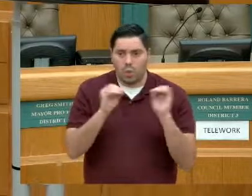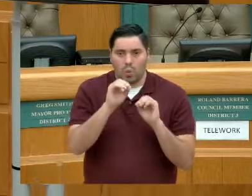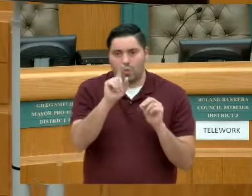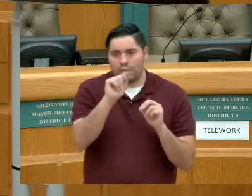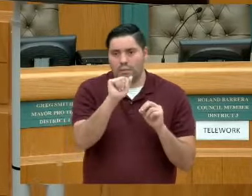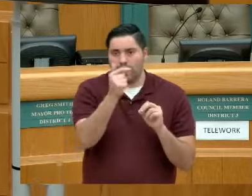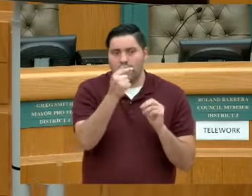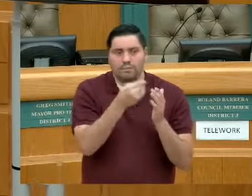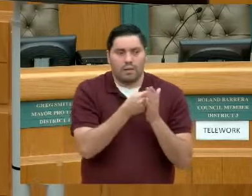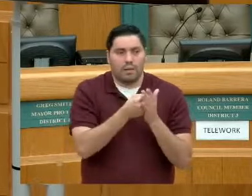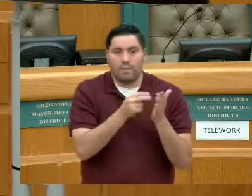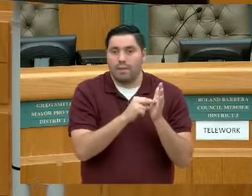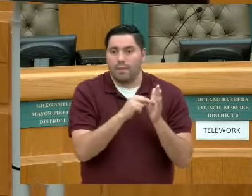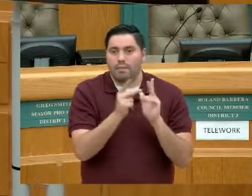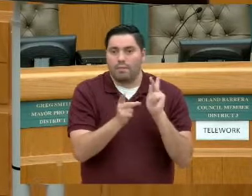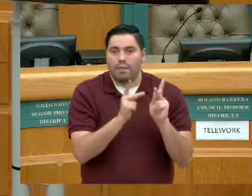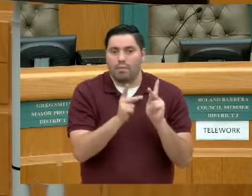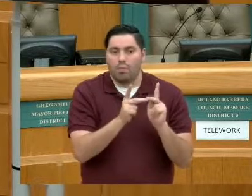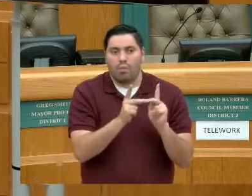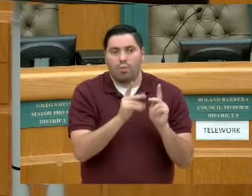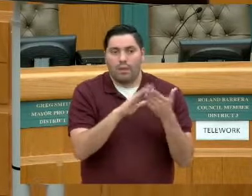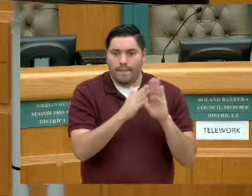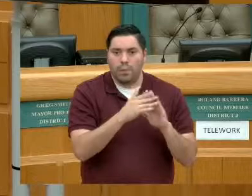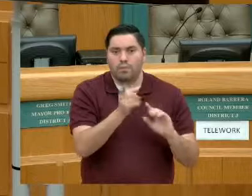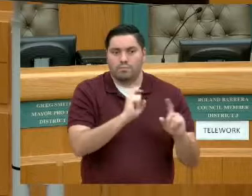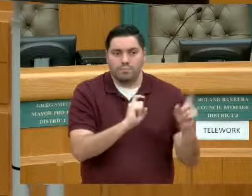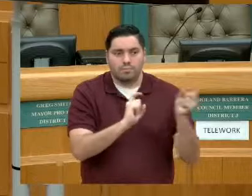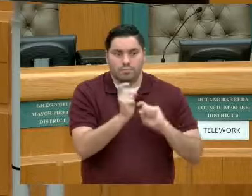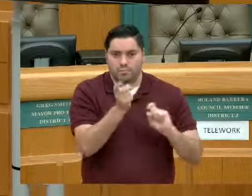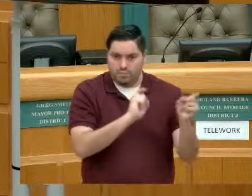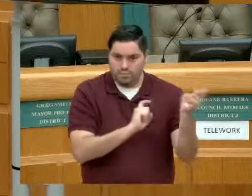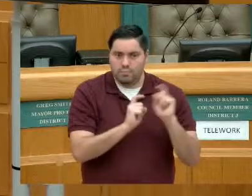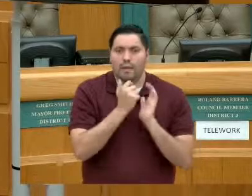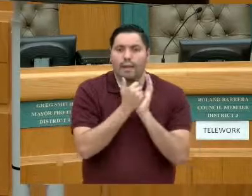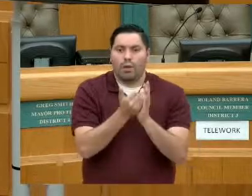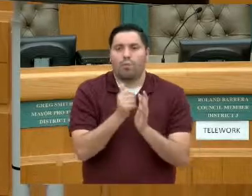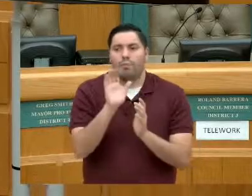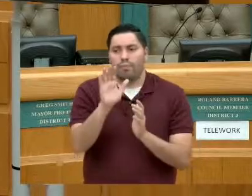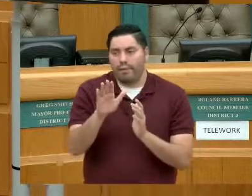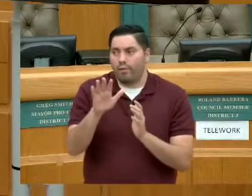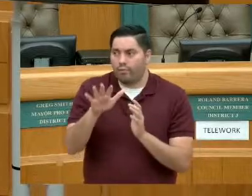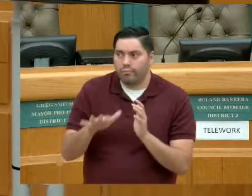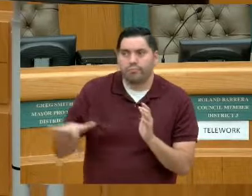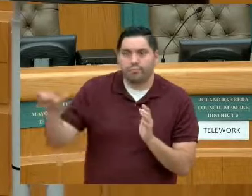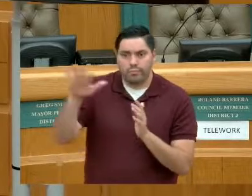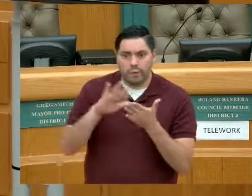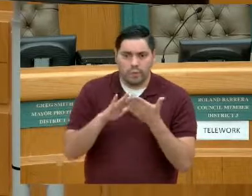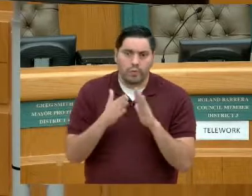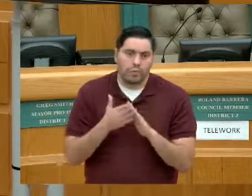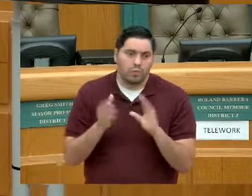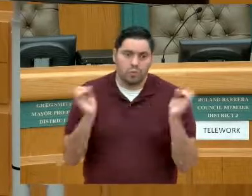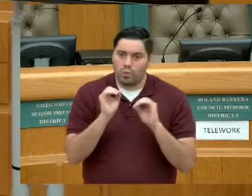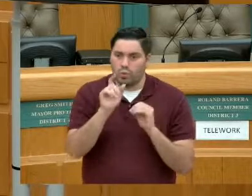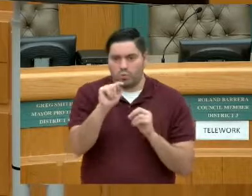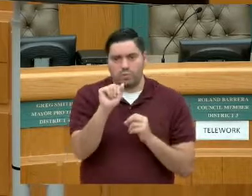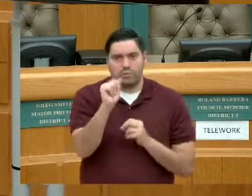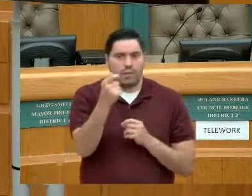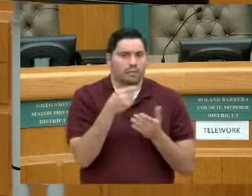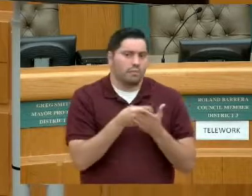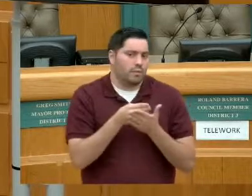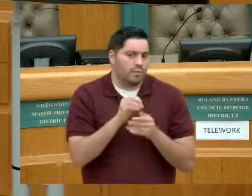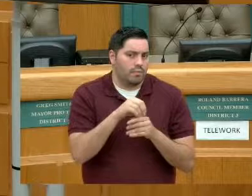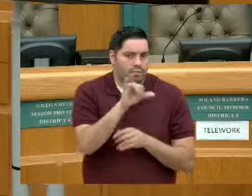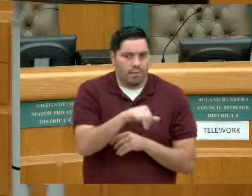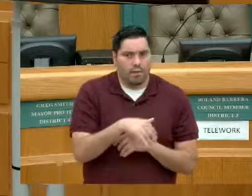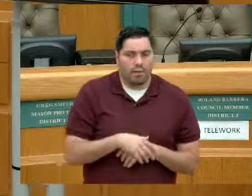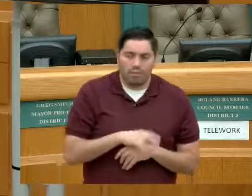all the generosity of the community coming together to help their neighbors. And so there's no tax money in that. That goes